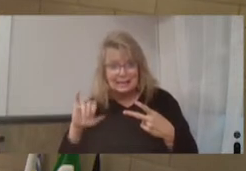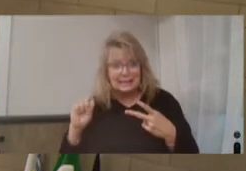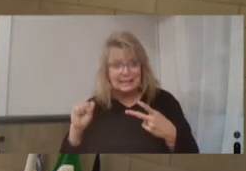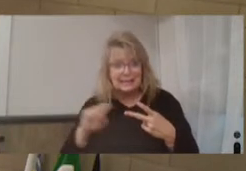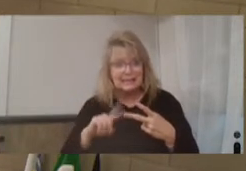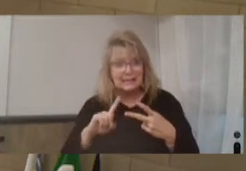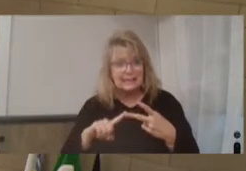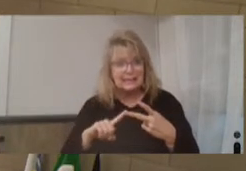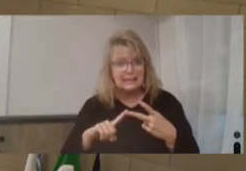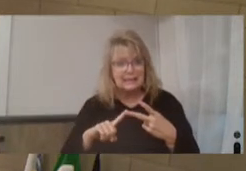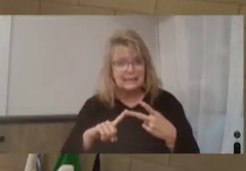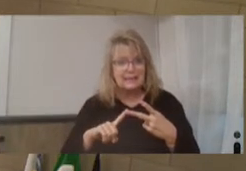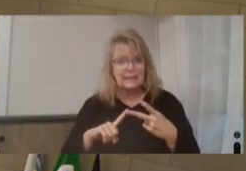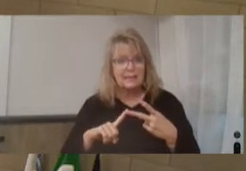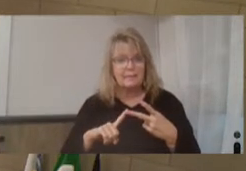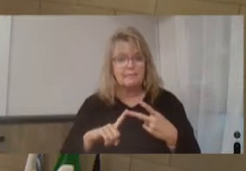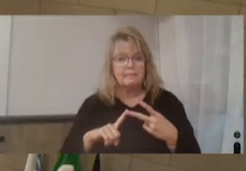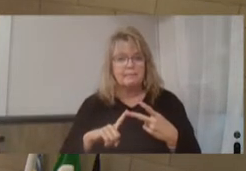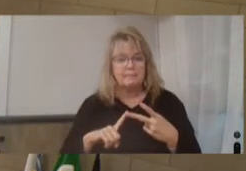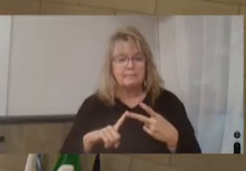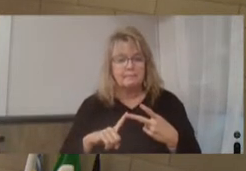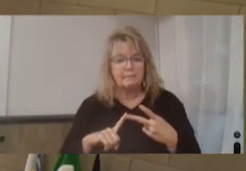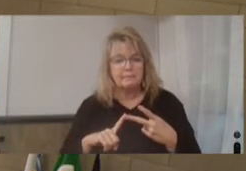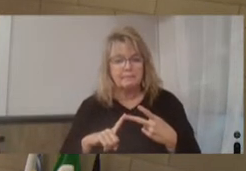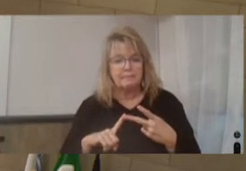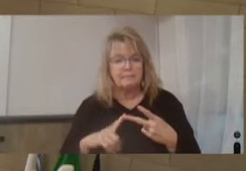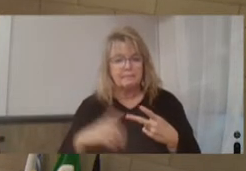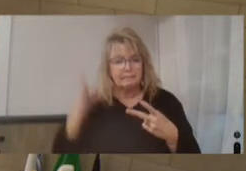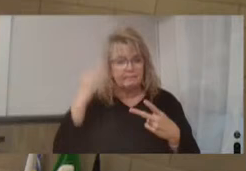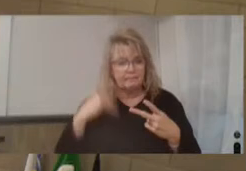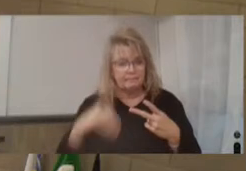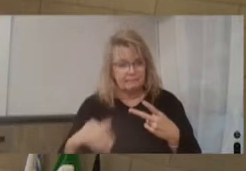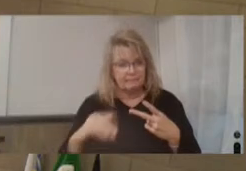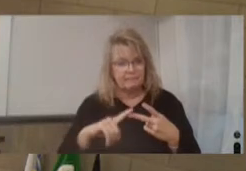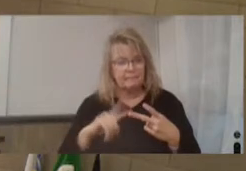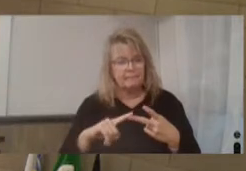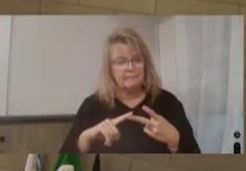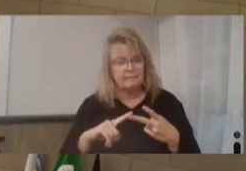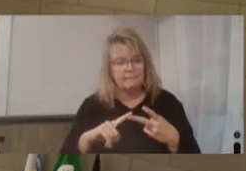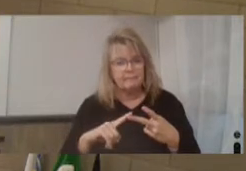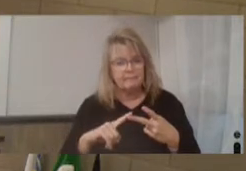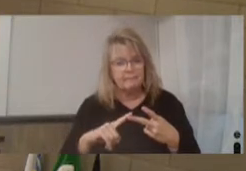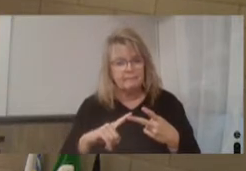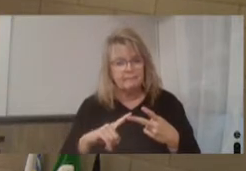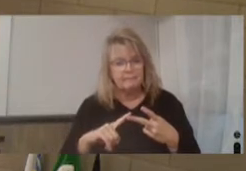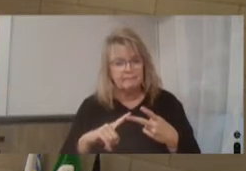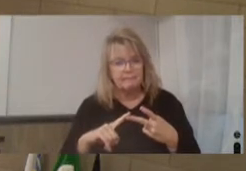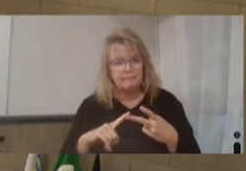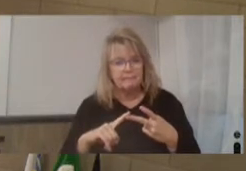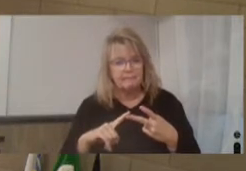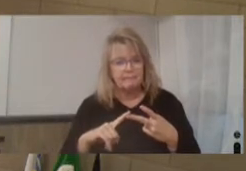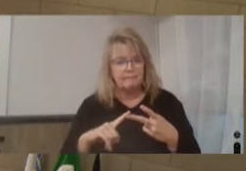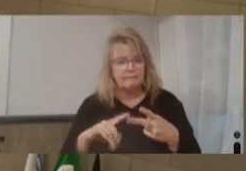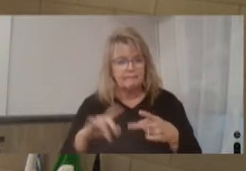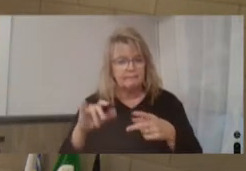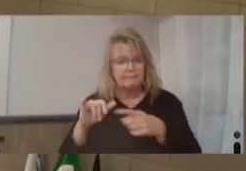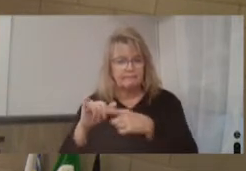Okay, and so then we'll go with Nafat Shahada. Okay.